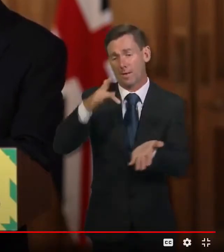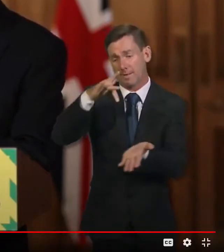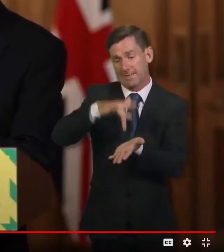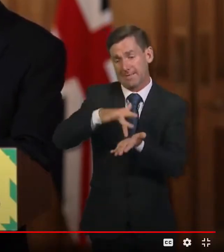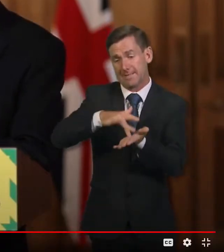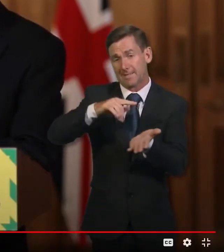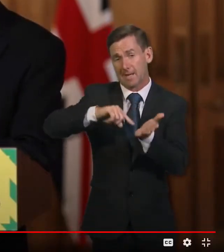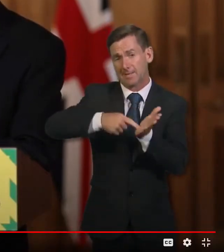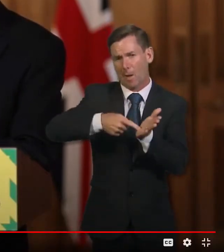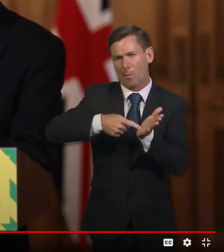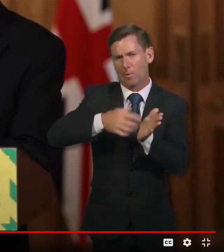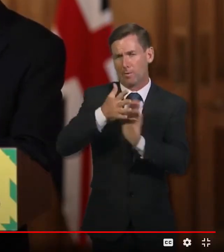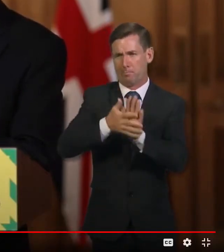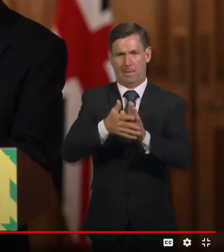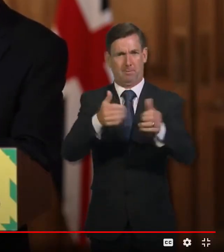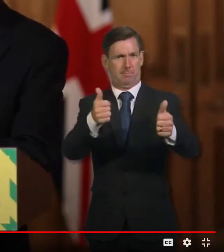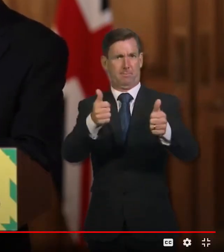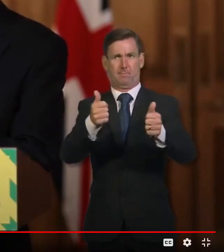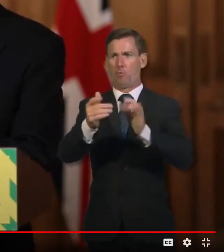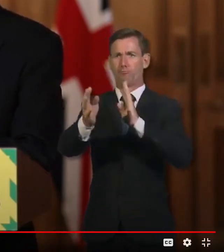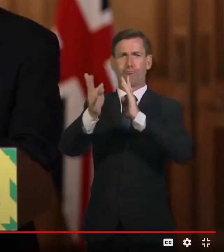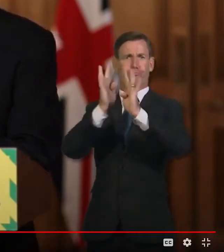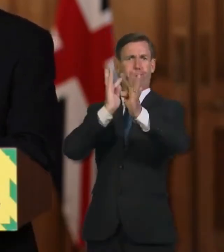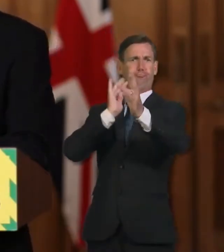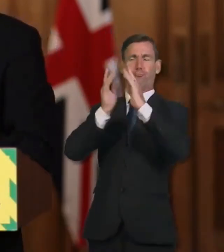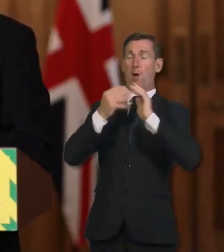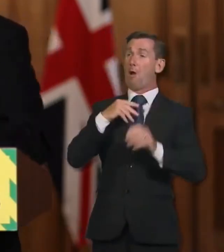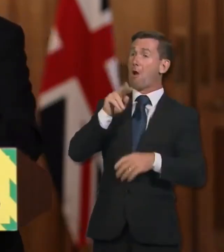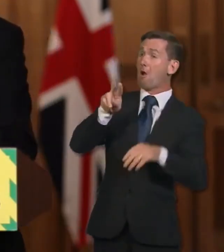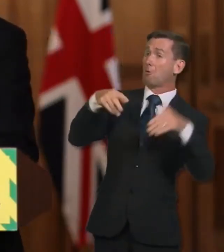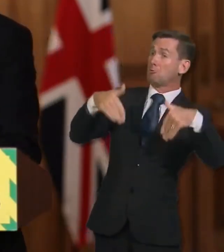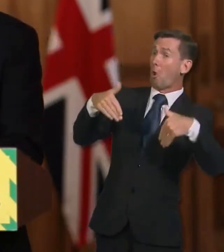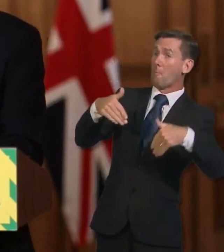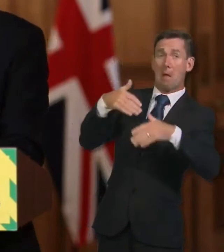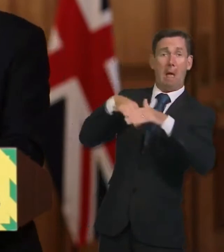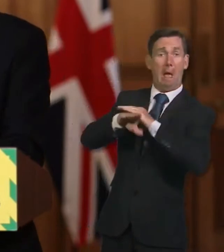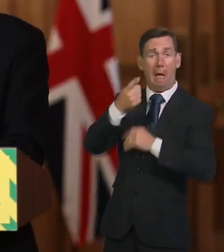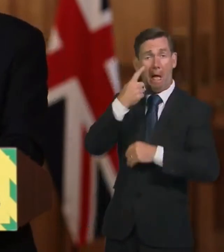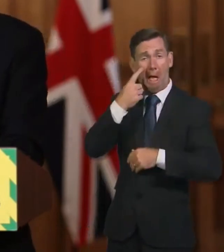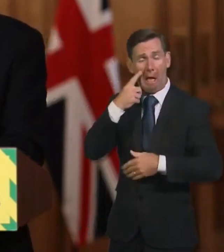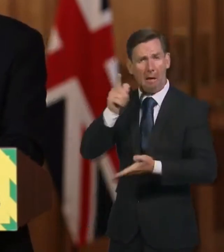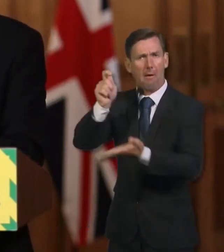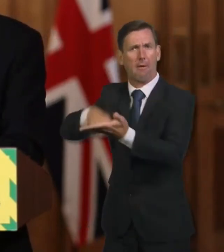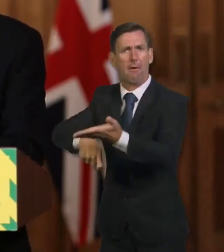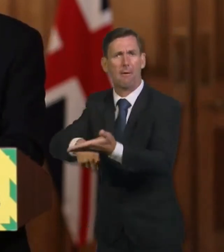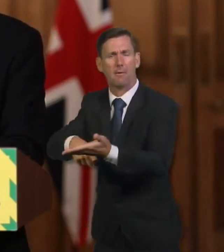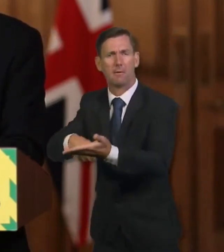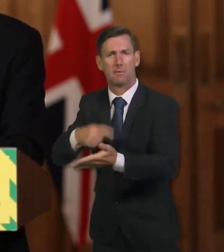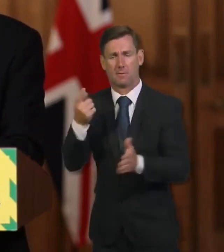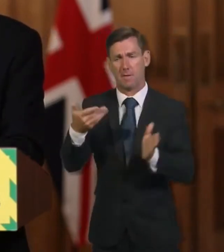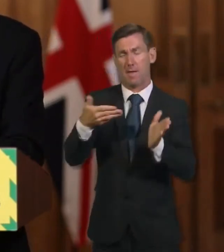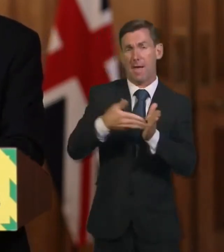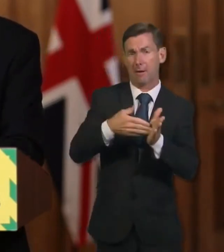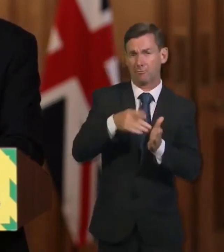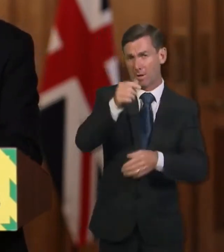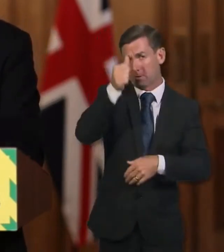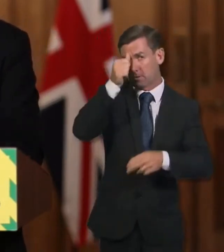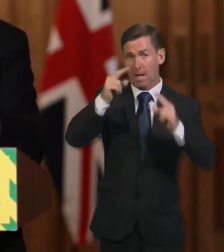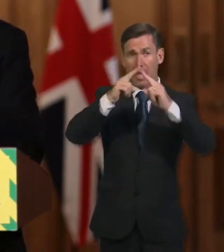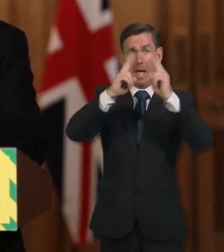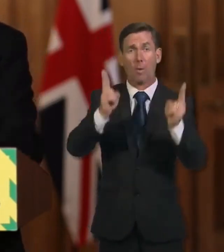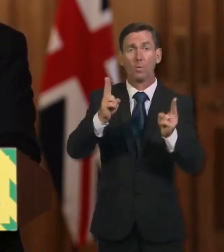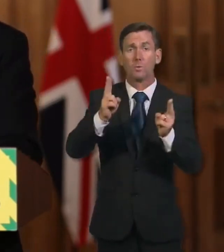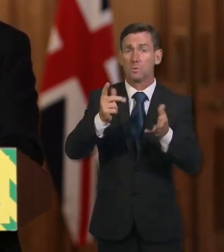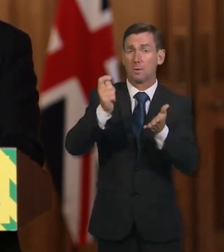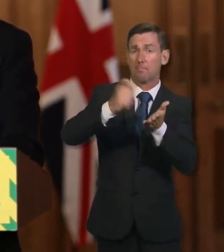more people going to our shops as well. And in addition to that, if you look at the stamp duty cut that he introduced, it's usually the case that as